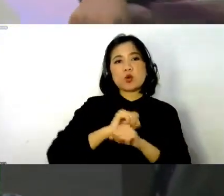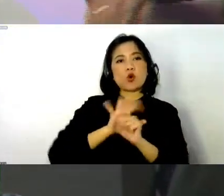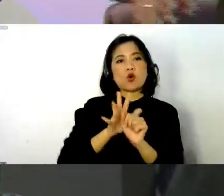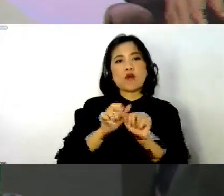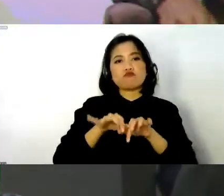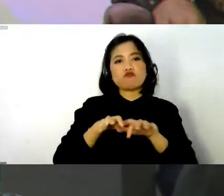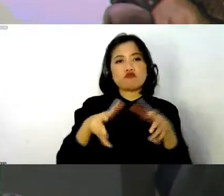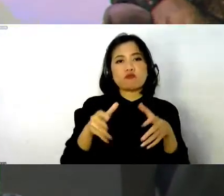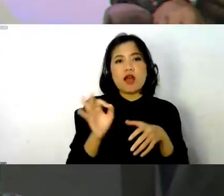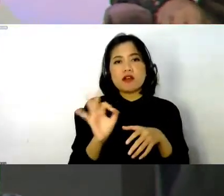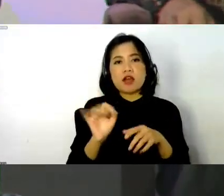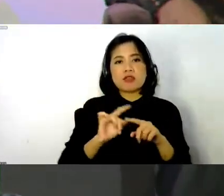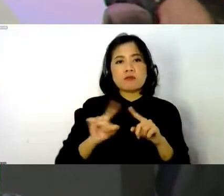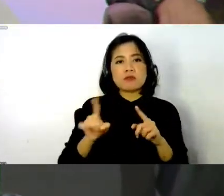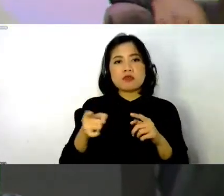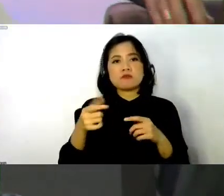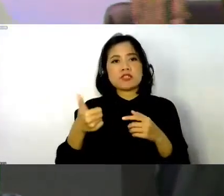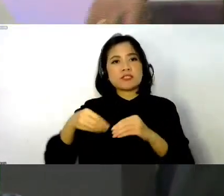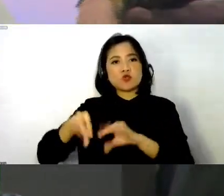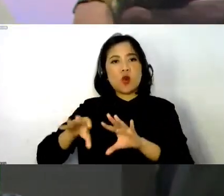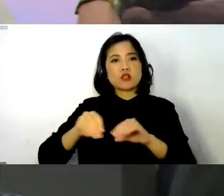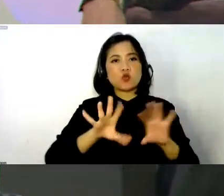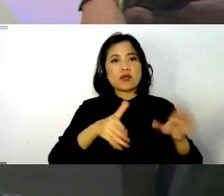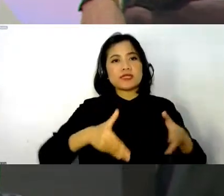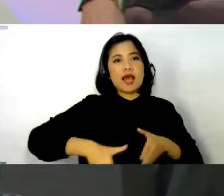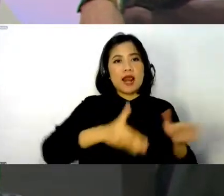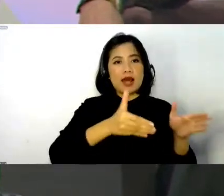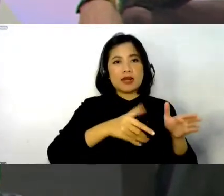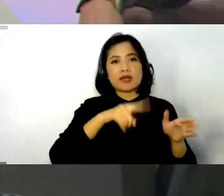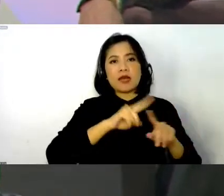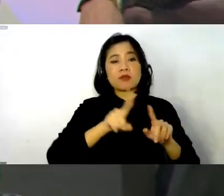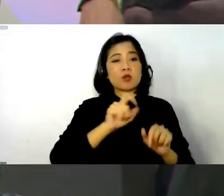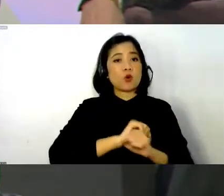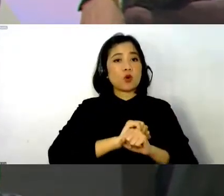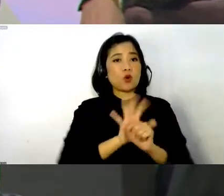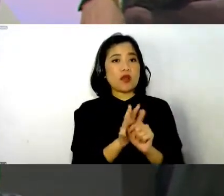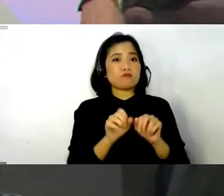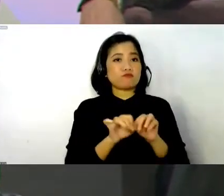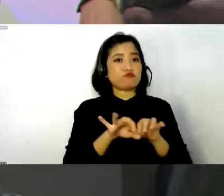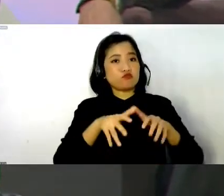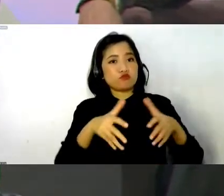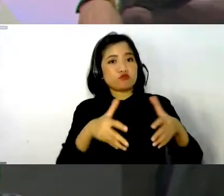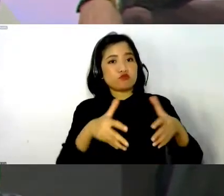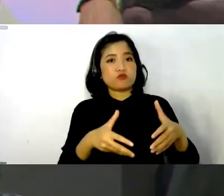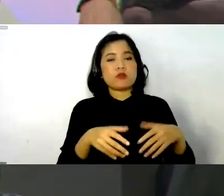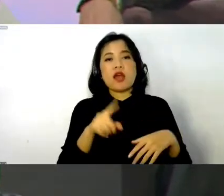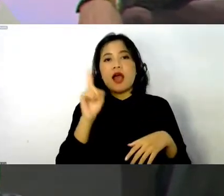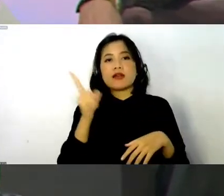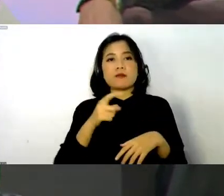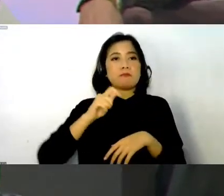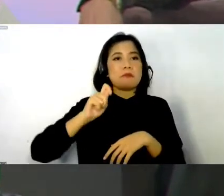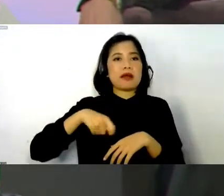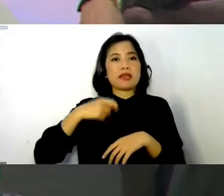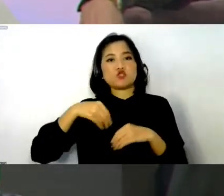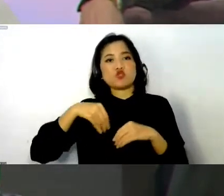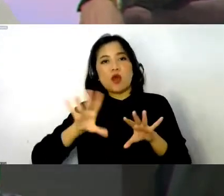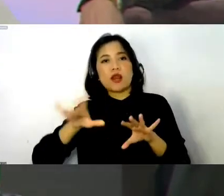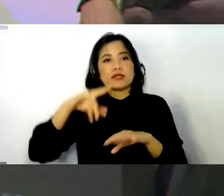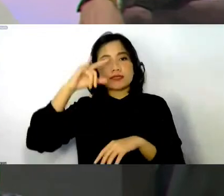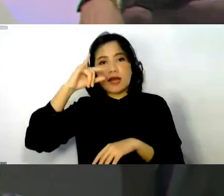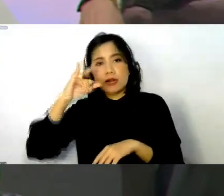very much helpful. You know, rather than government paying too much attention, spending so much budget just to